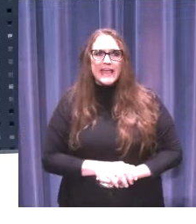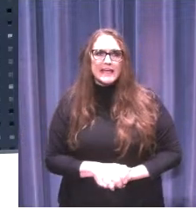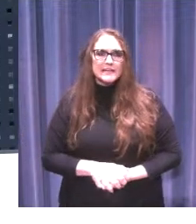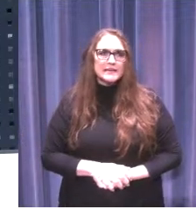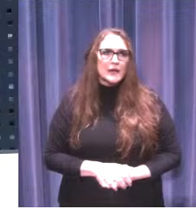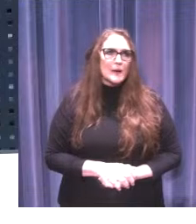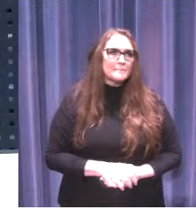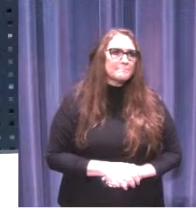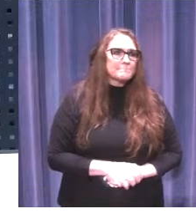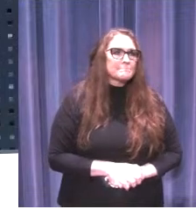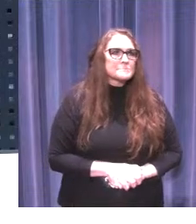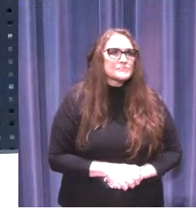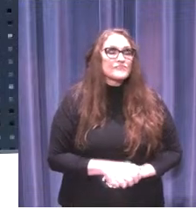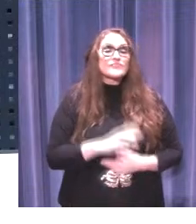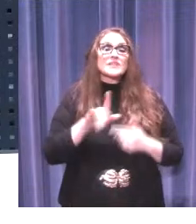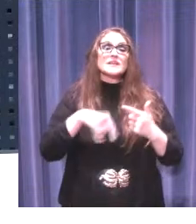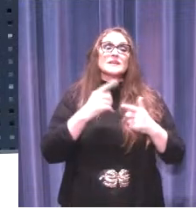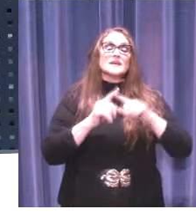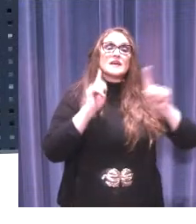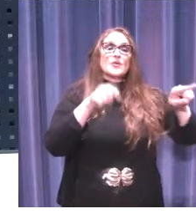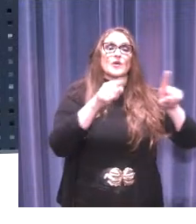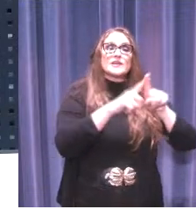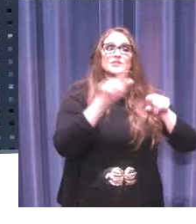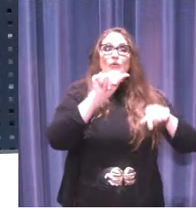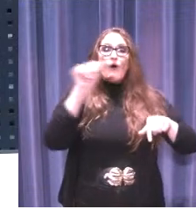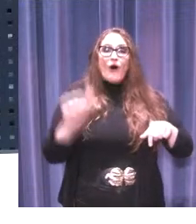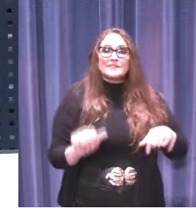And then I went to Austin,